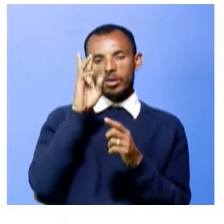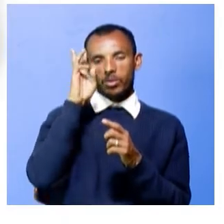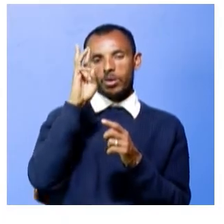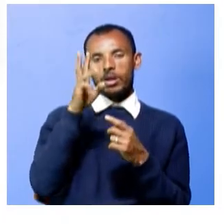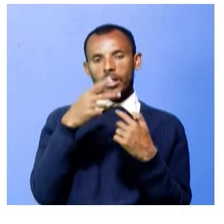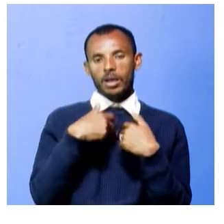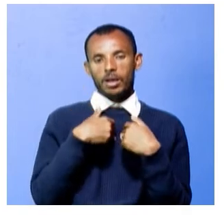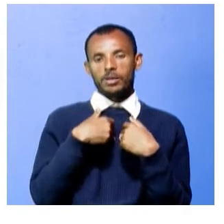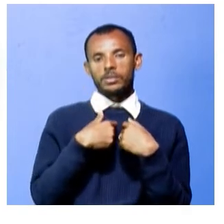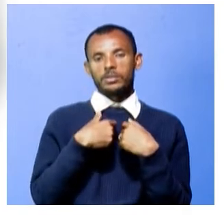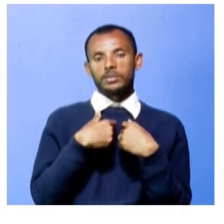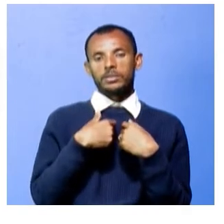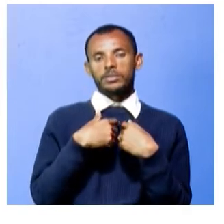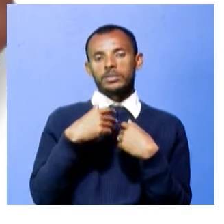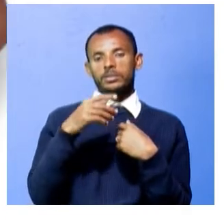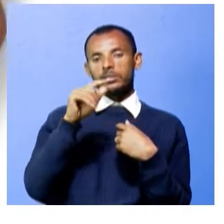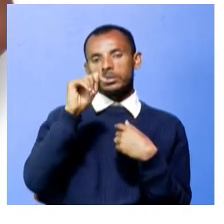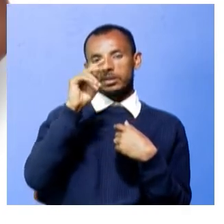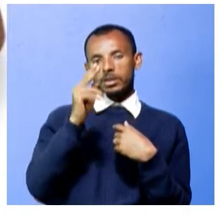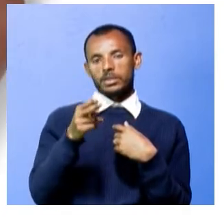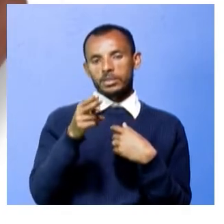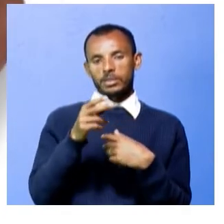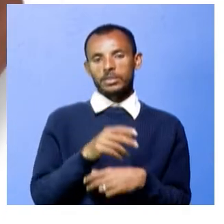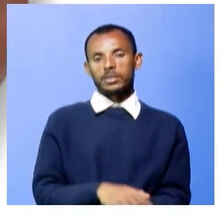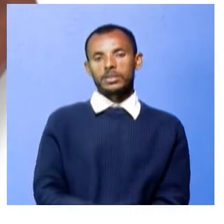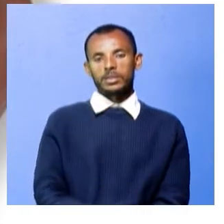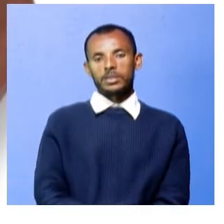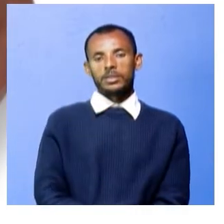have a set containing TH,